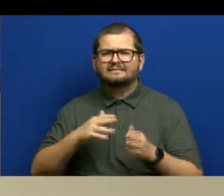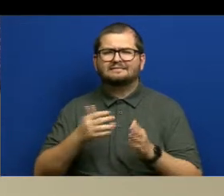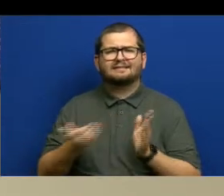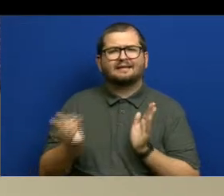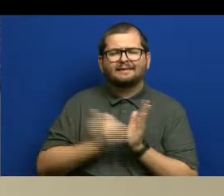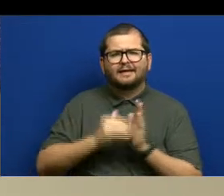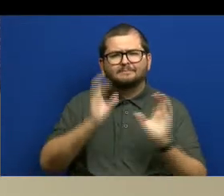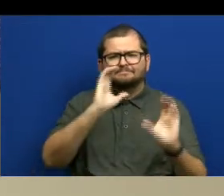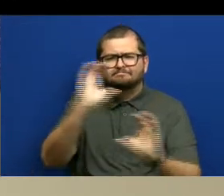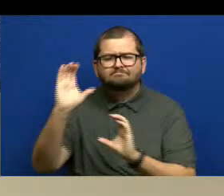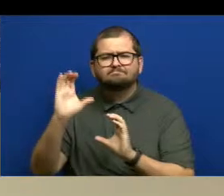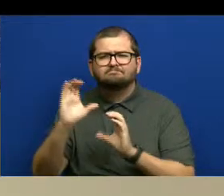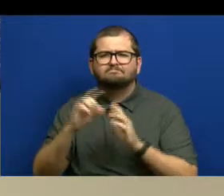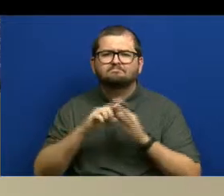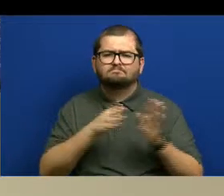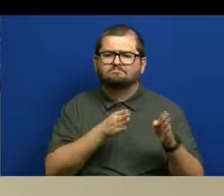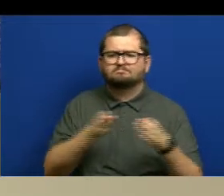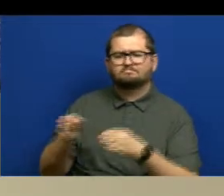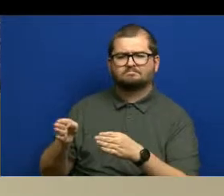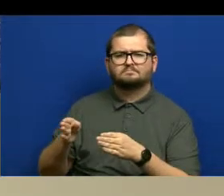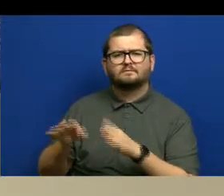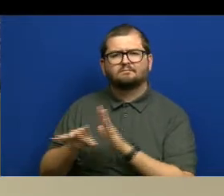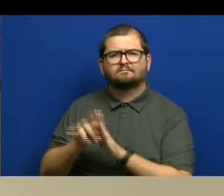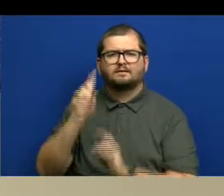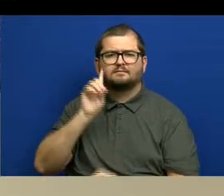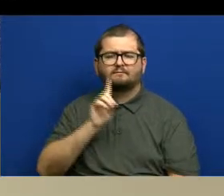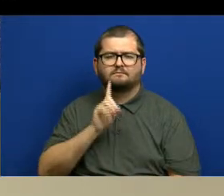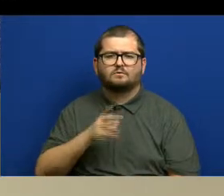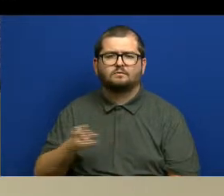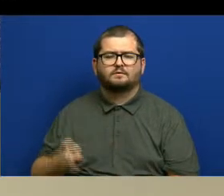and move forward into the right direction. Thank you.